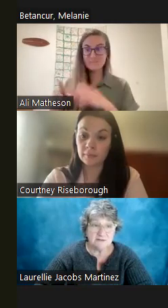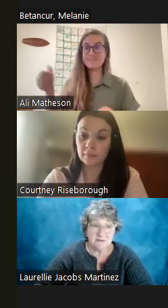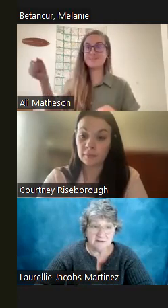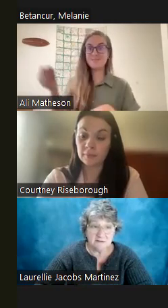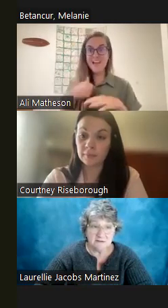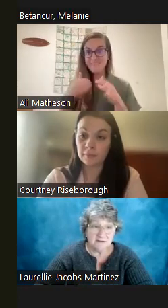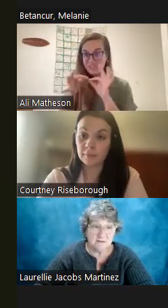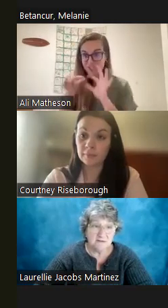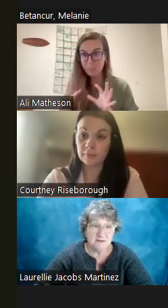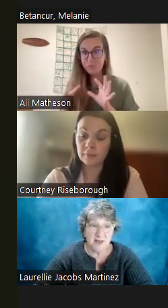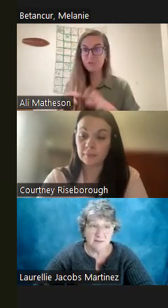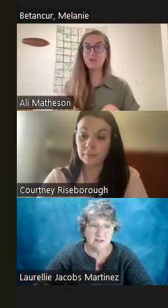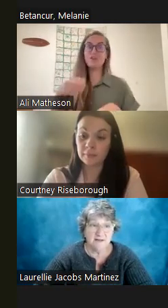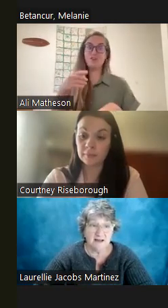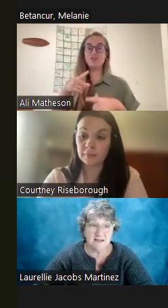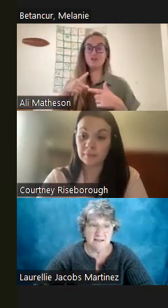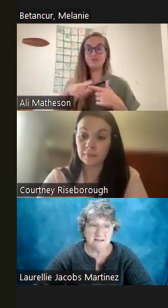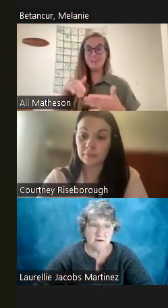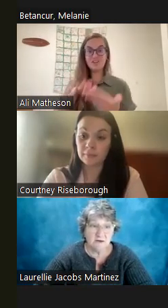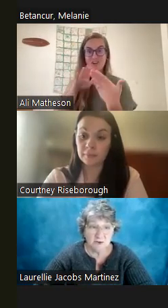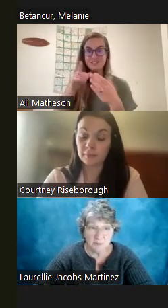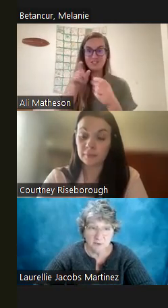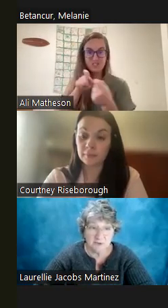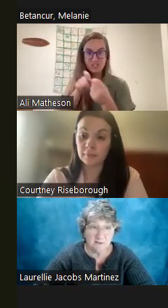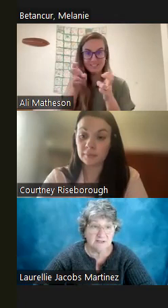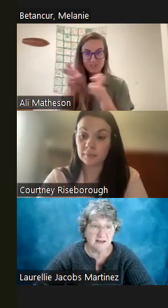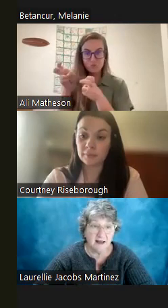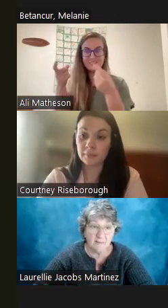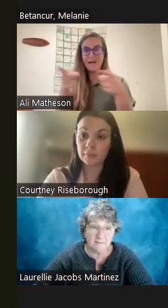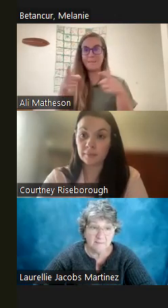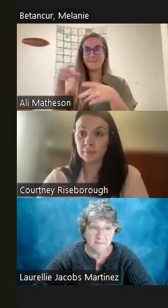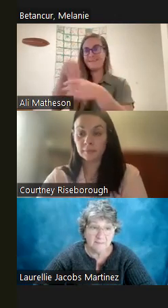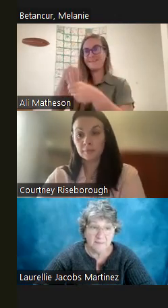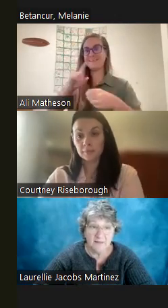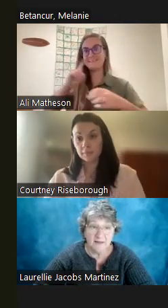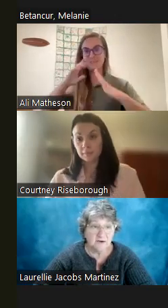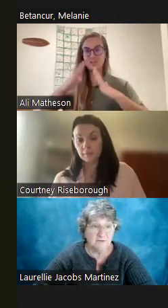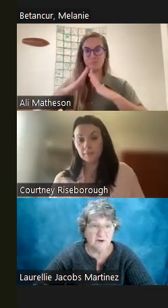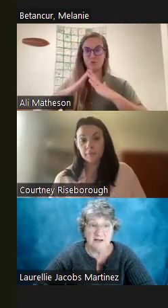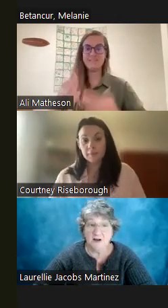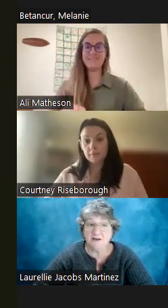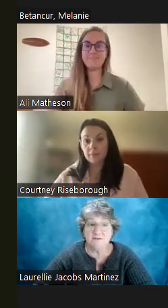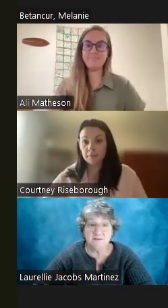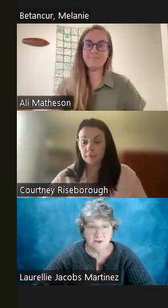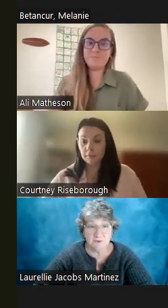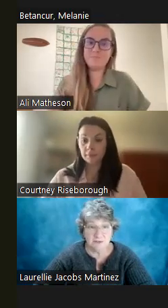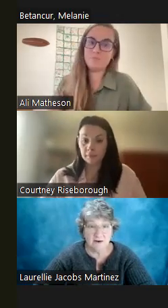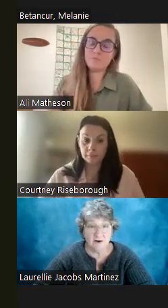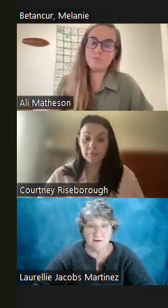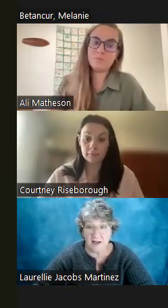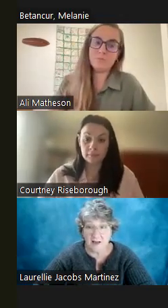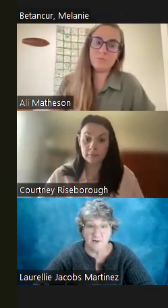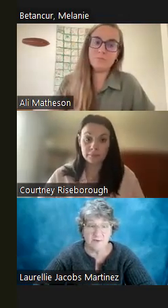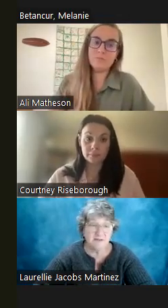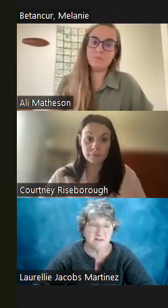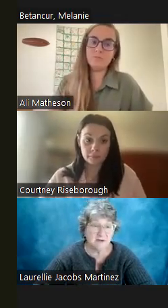students to be able to have access. Interpreters can be set up and they can confront any kinds of issues that